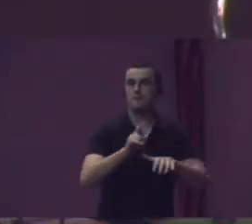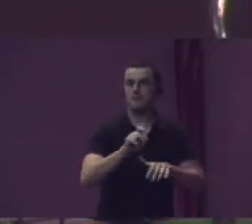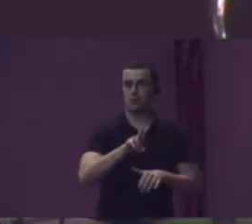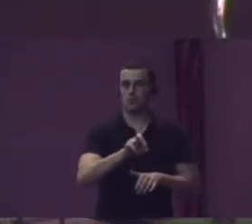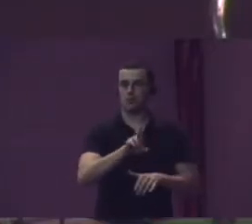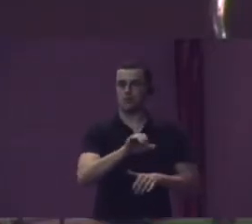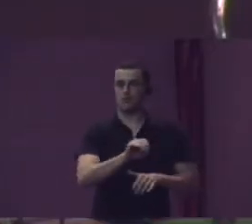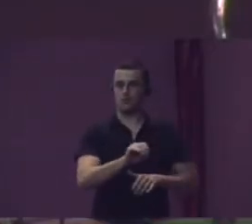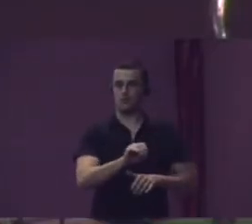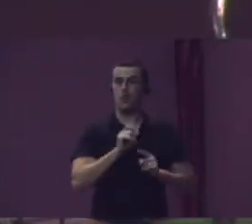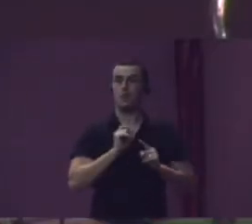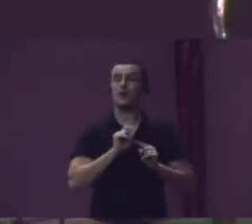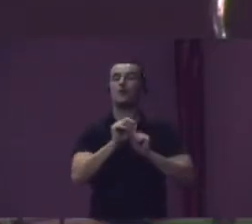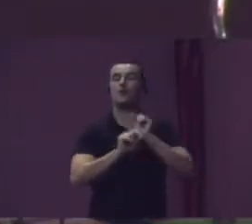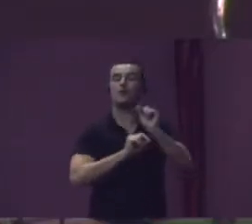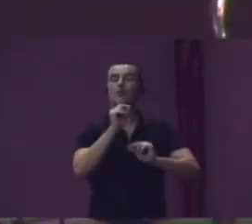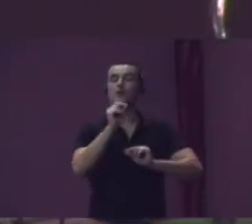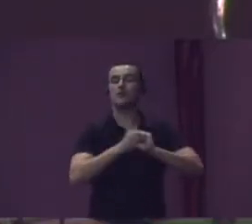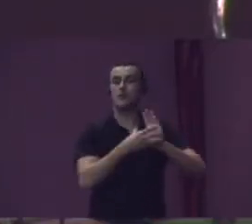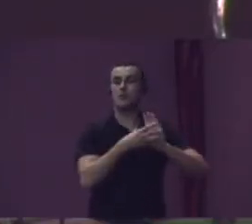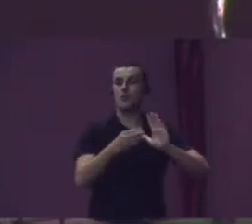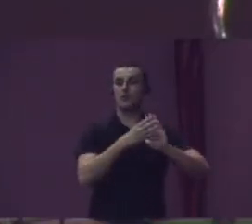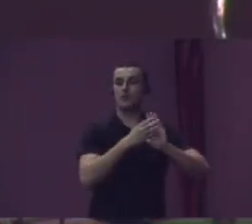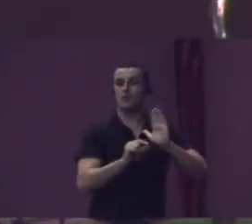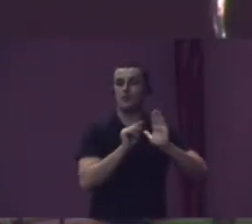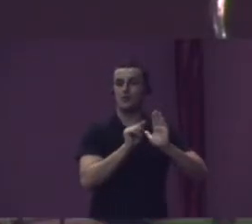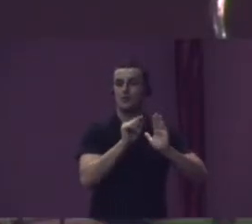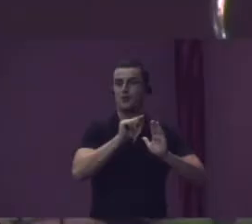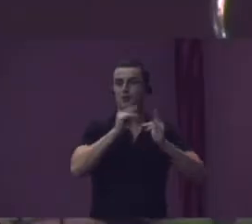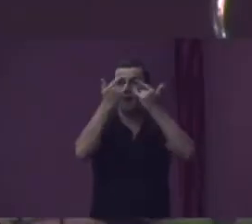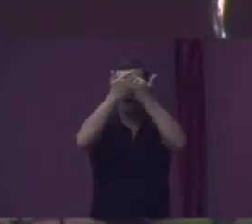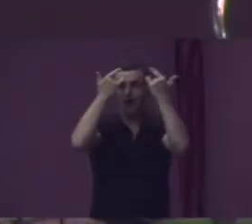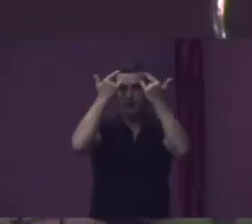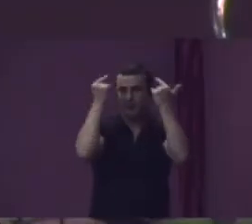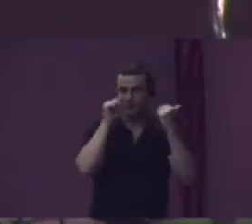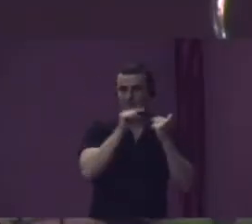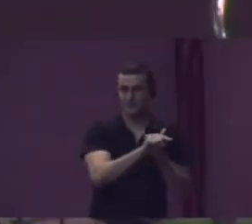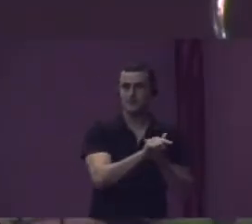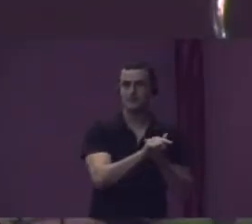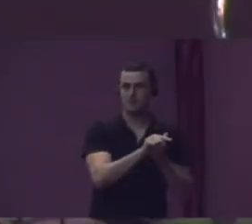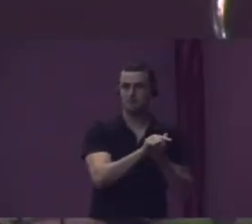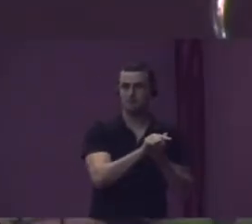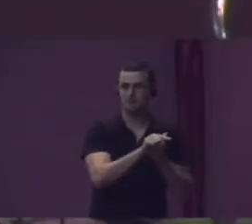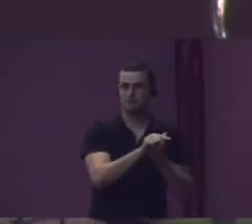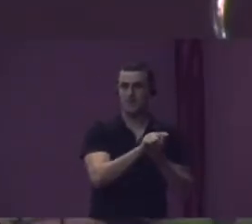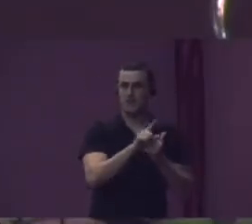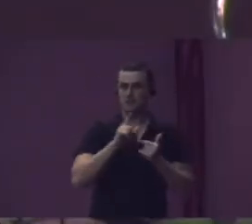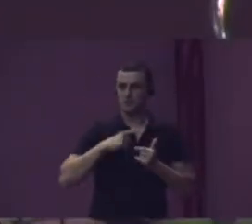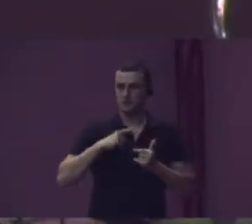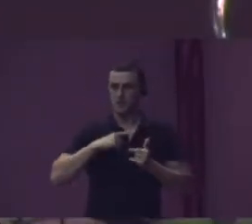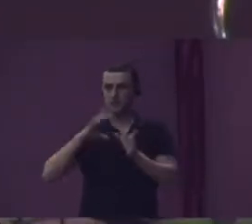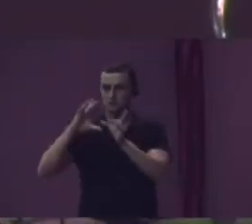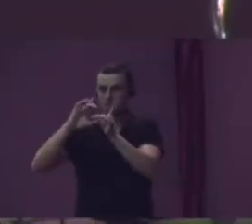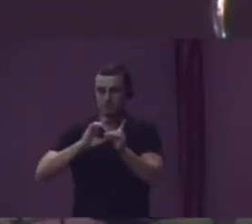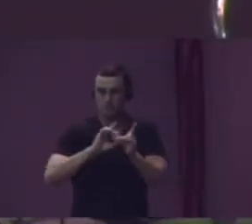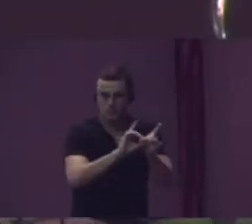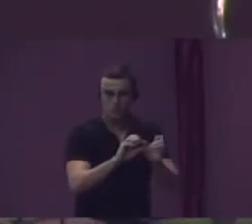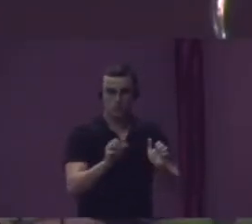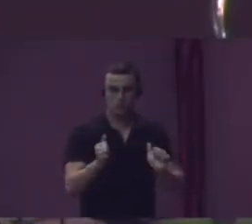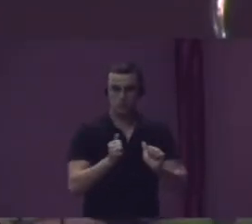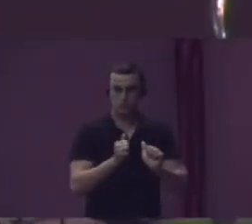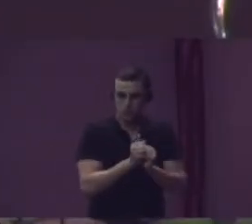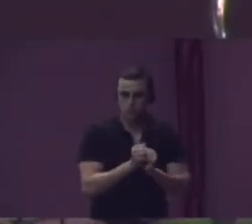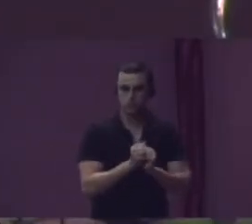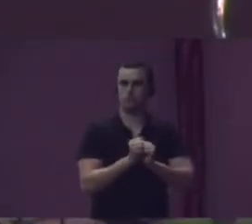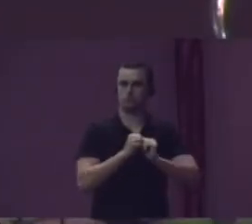and conceptualized reproduction in terms of efficiency and preset stages. Intuitive and